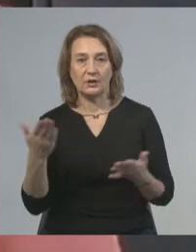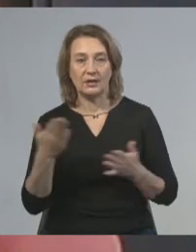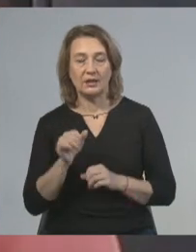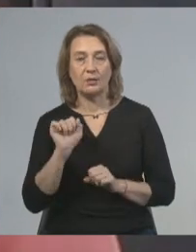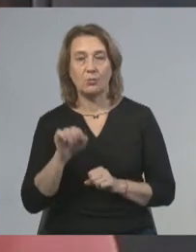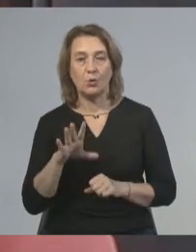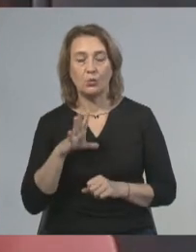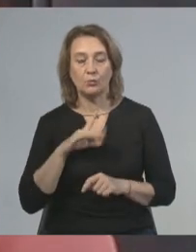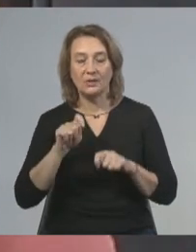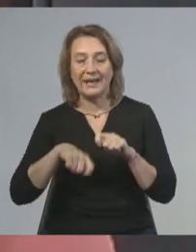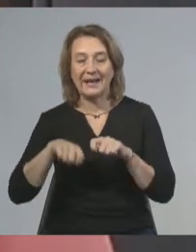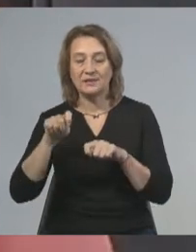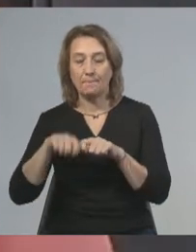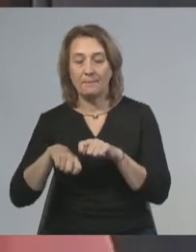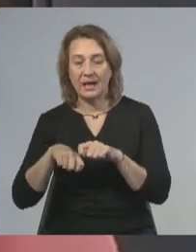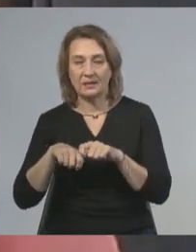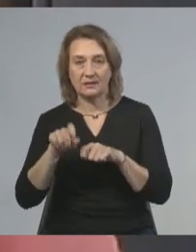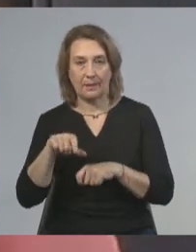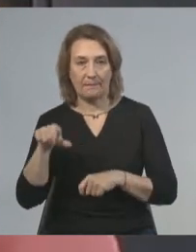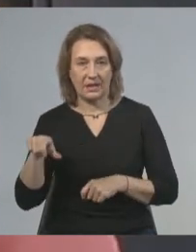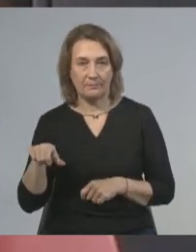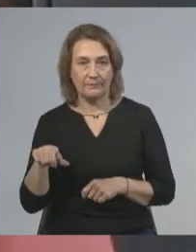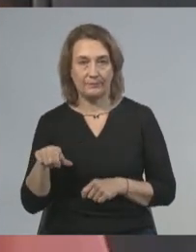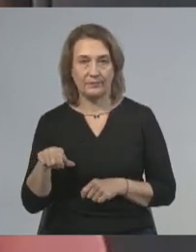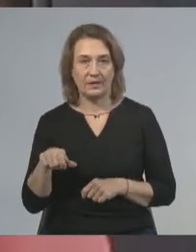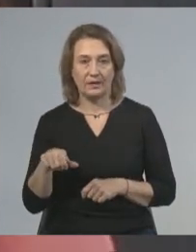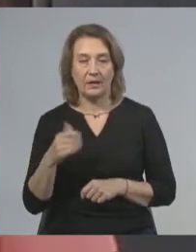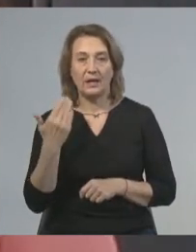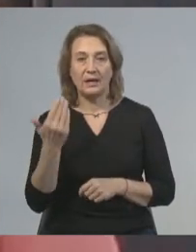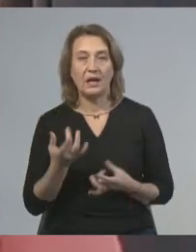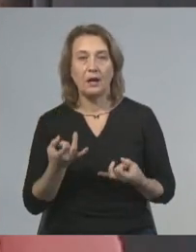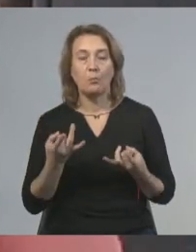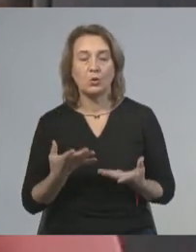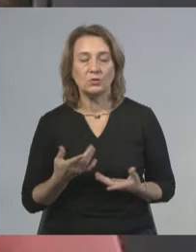black experts here on the original level